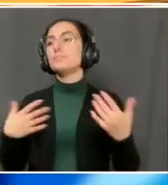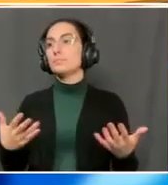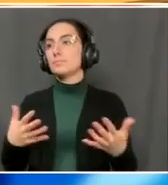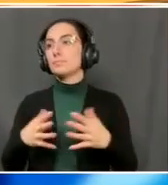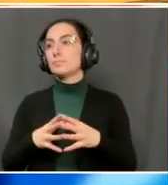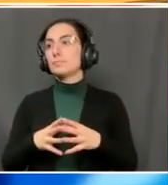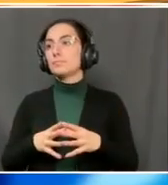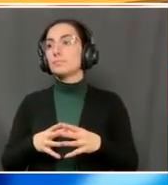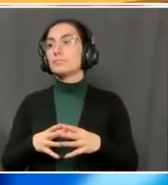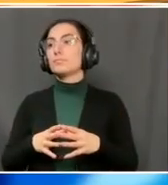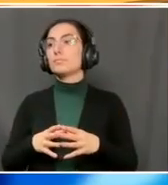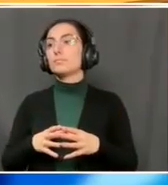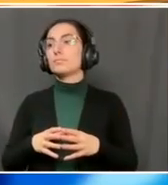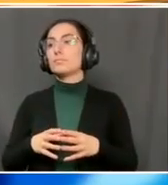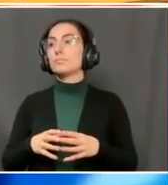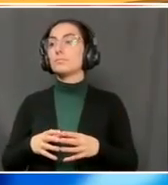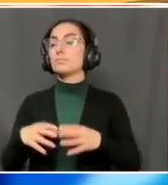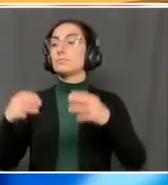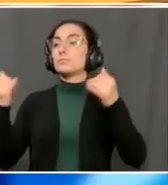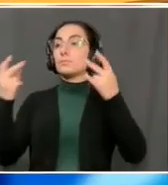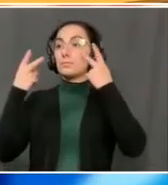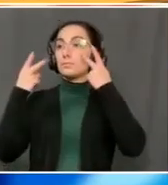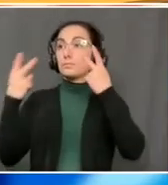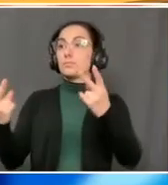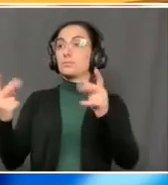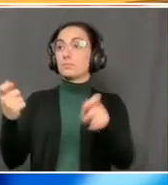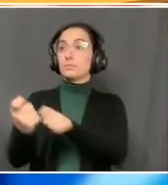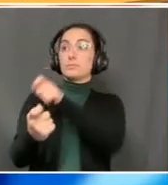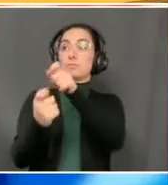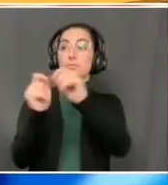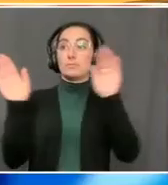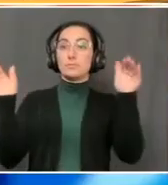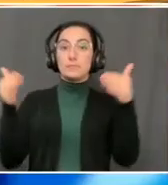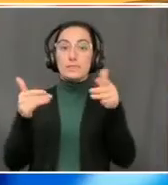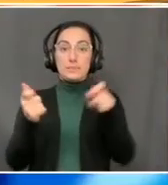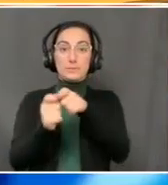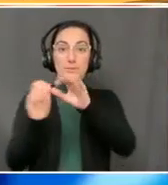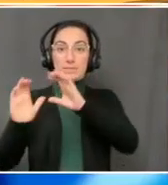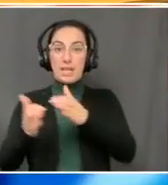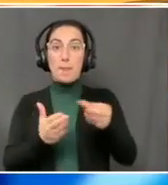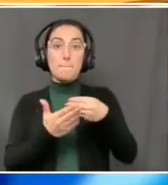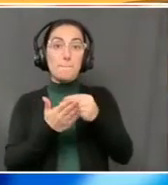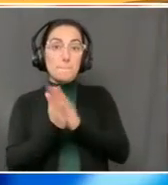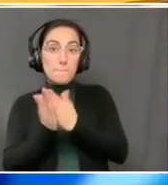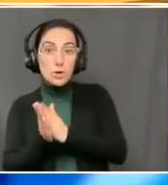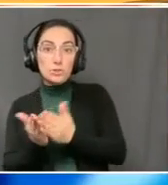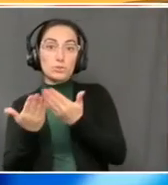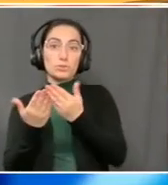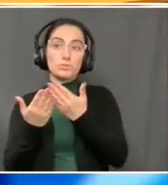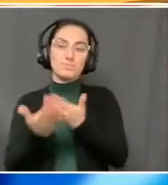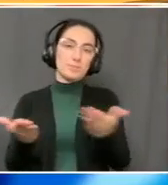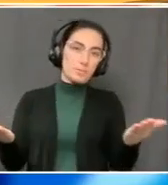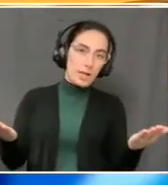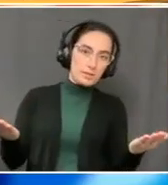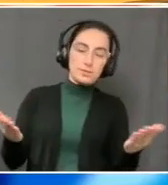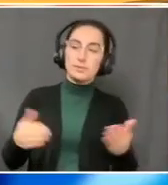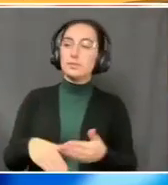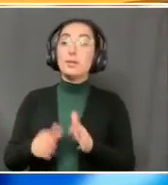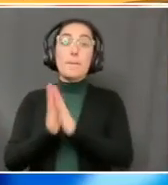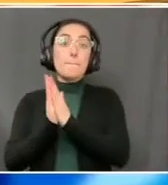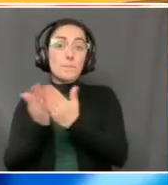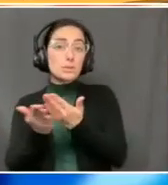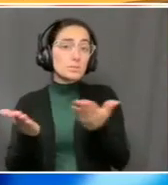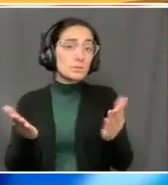Here is looking specifically at the category of books and supplies. But remember, the books and supplies includes more than